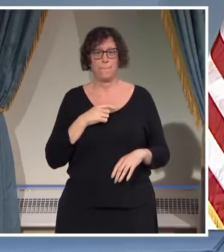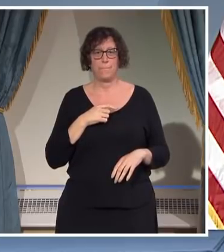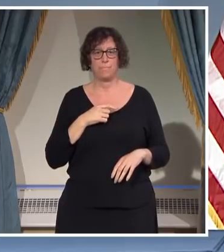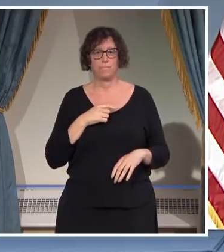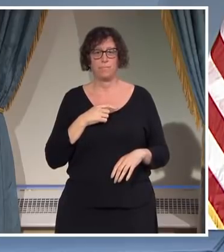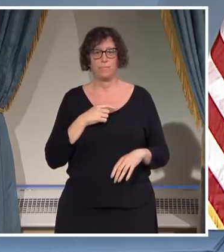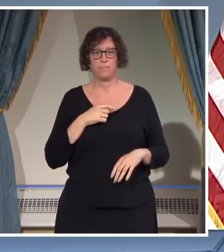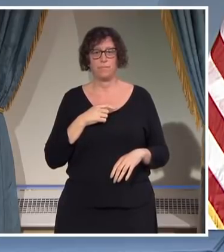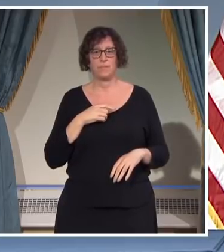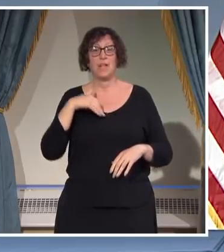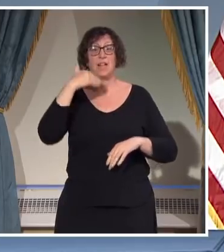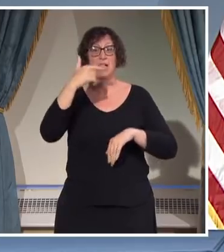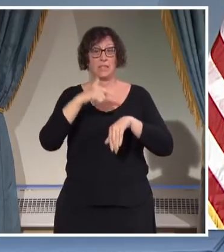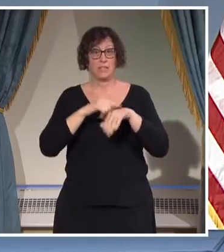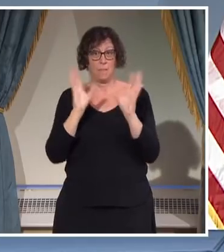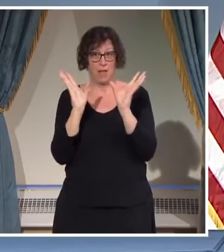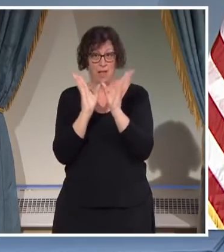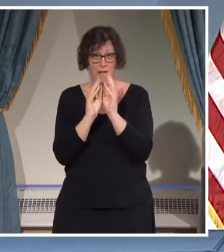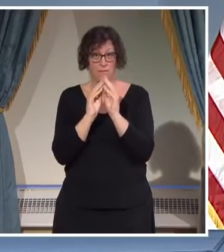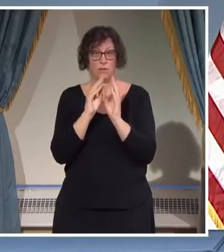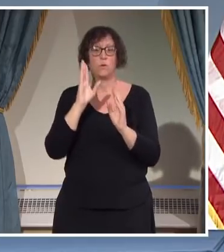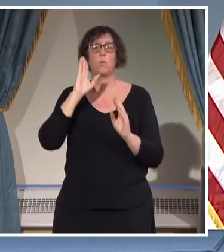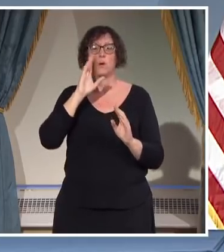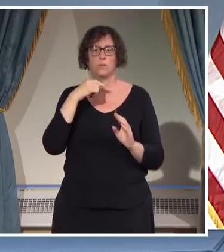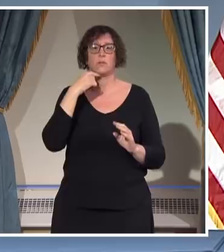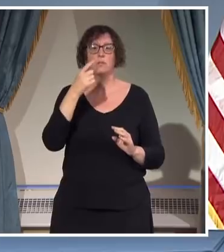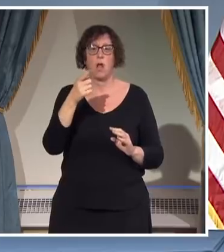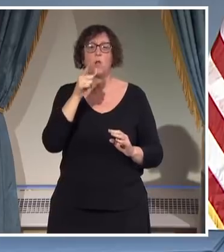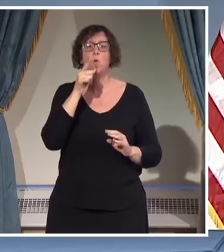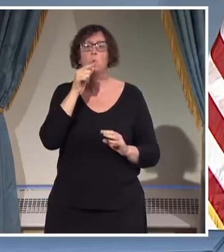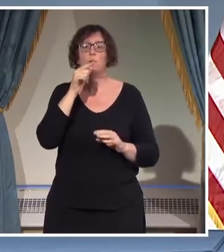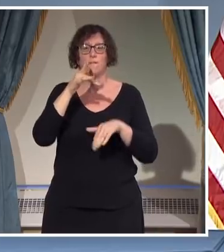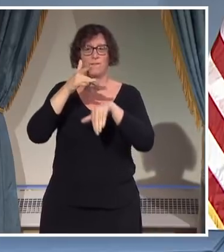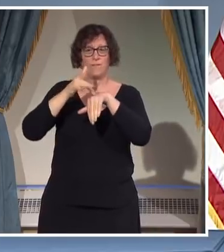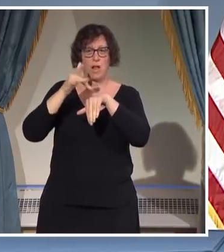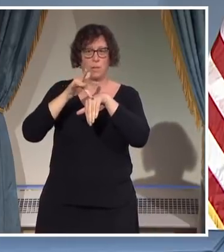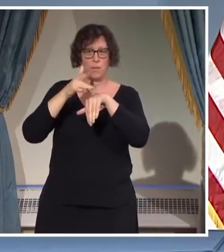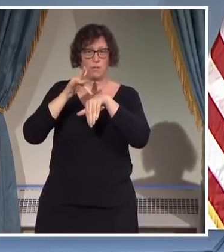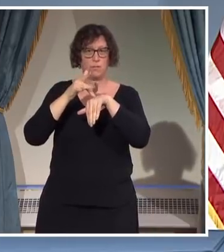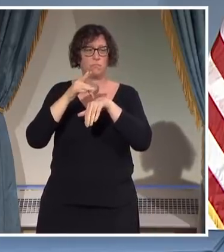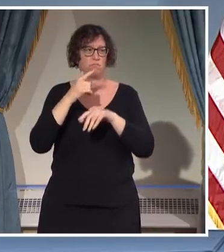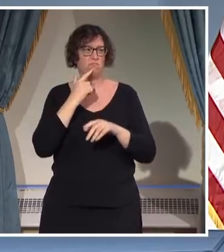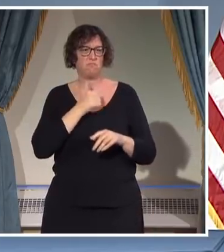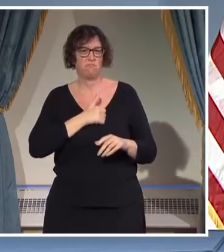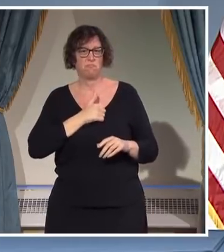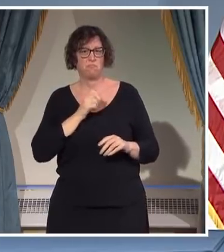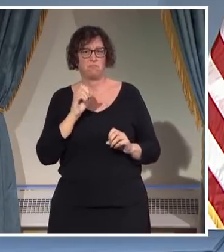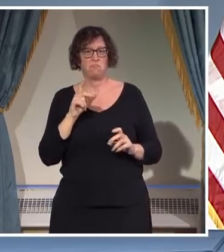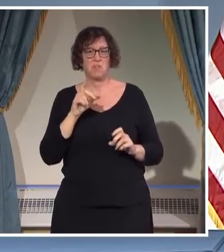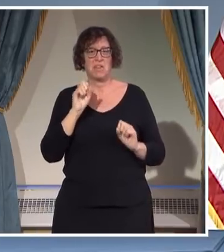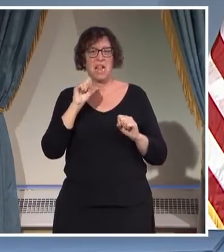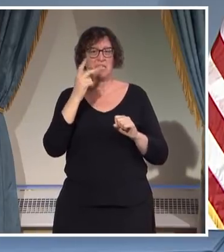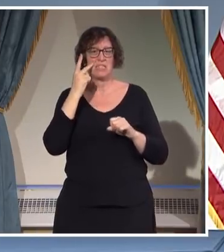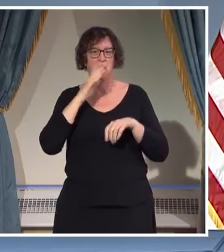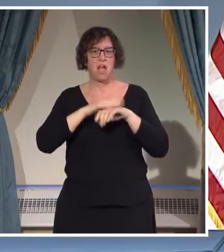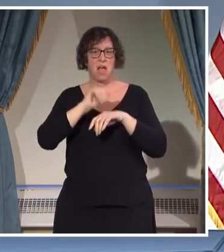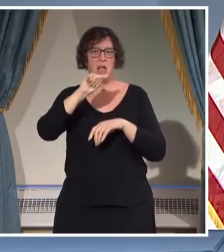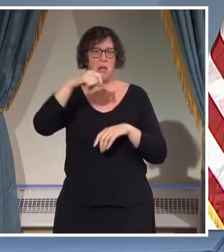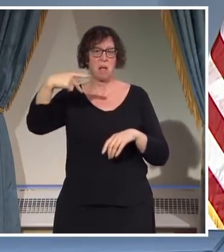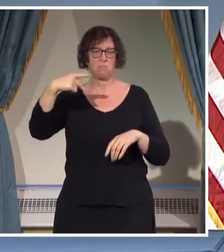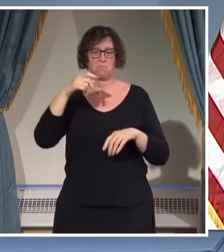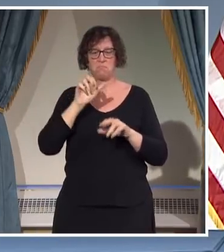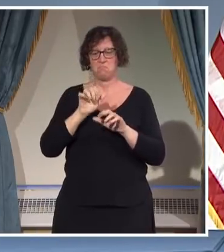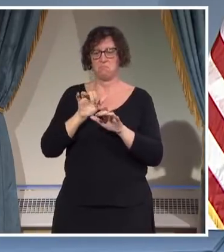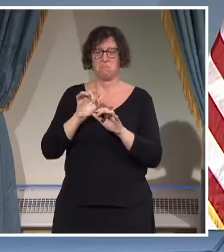actually available so reporters can see that. They can see it on the app right now. What's that? They can see it on the app right now. Where is the app? Let's advertise